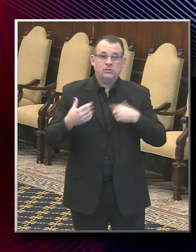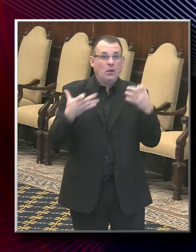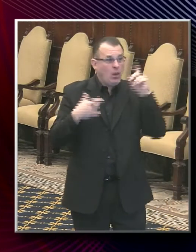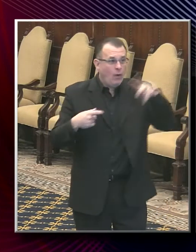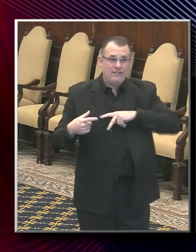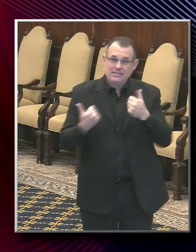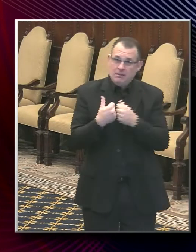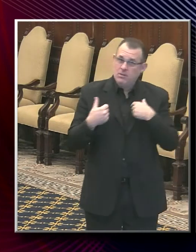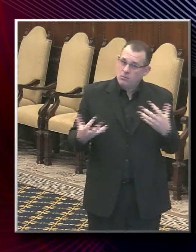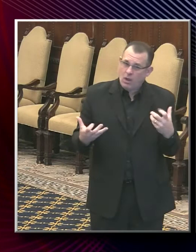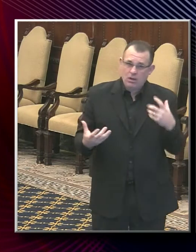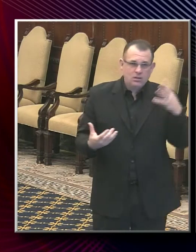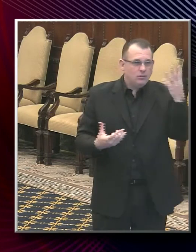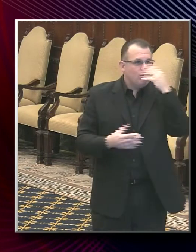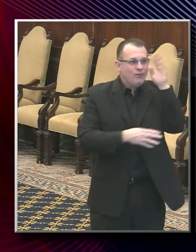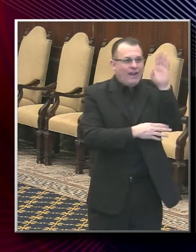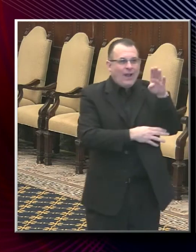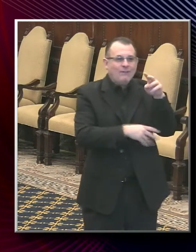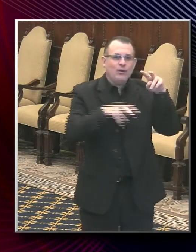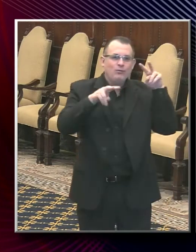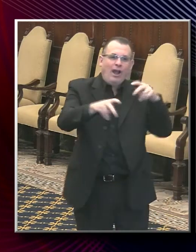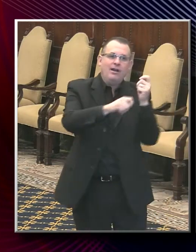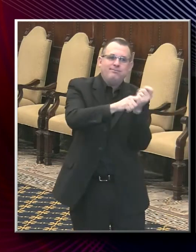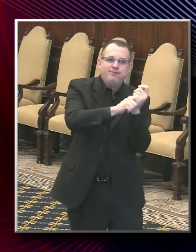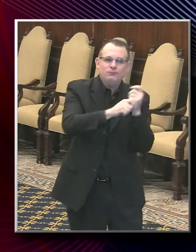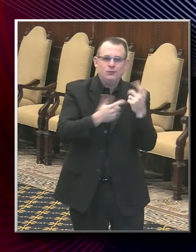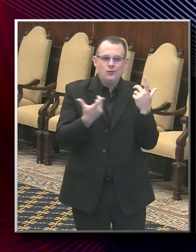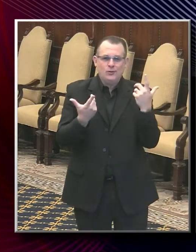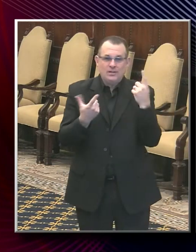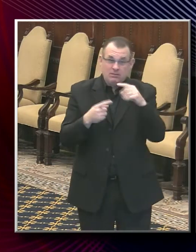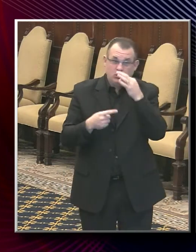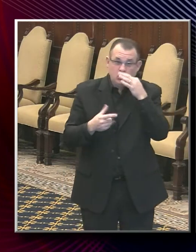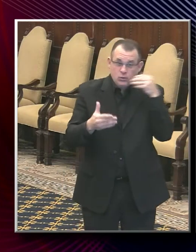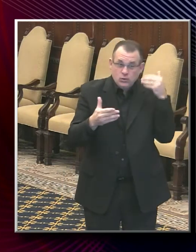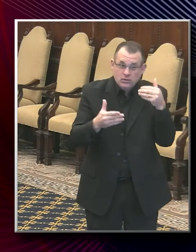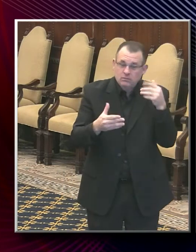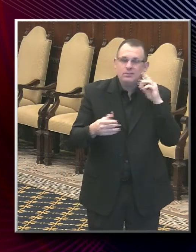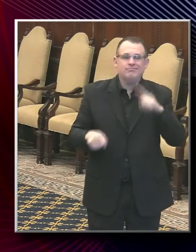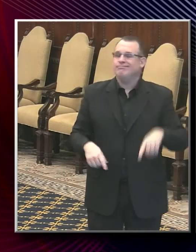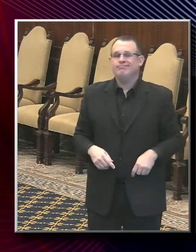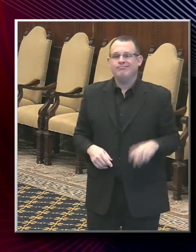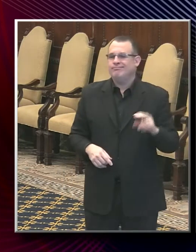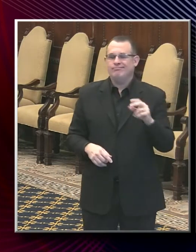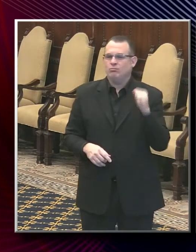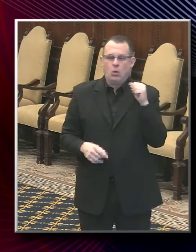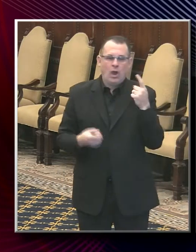nice afternoon, but I don't see that happening anytime soon. Thank you.